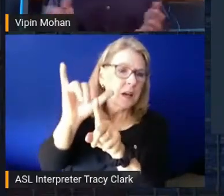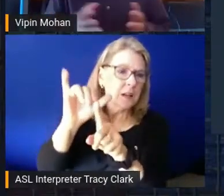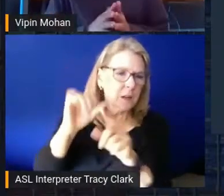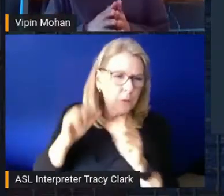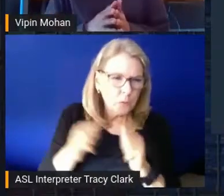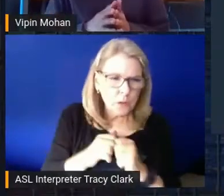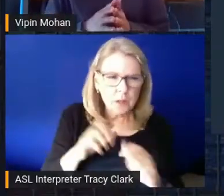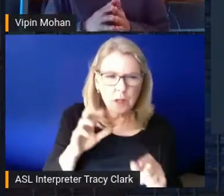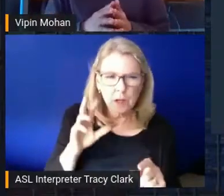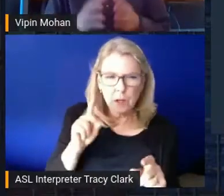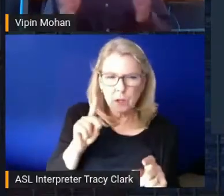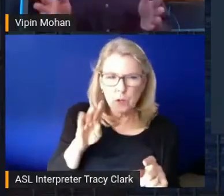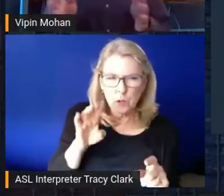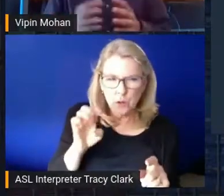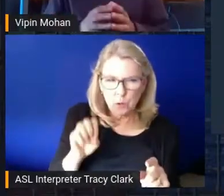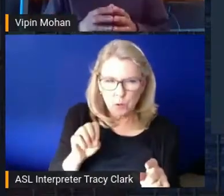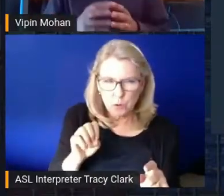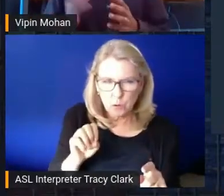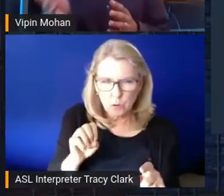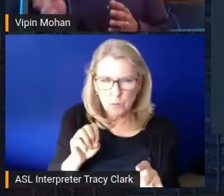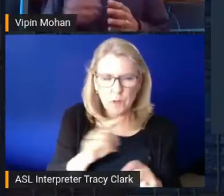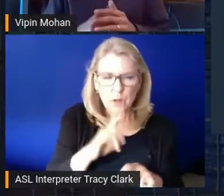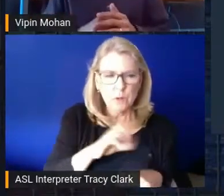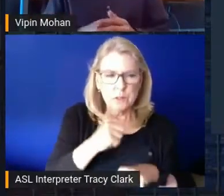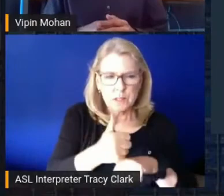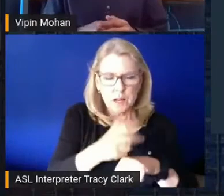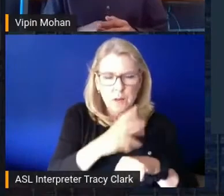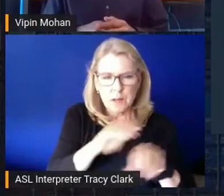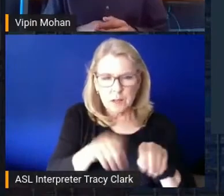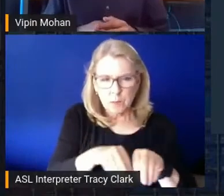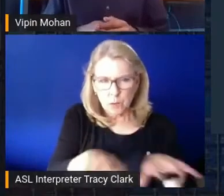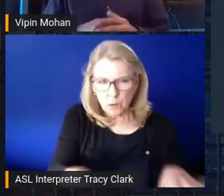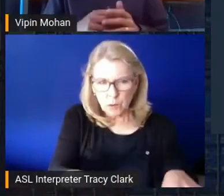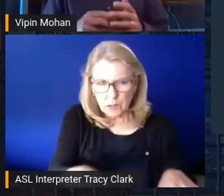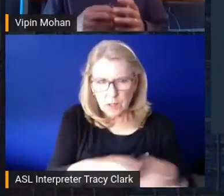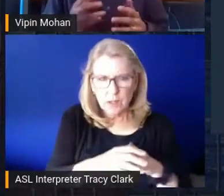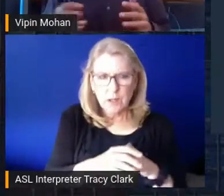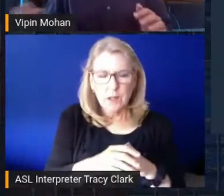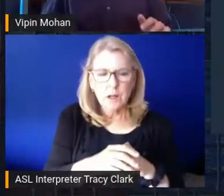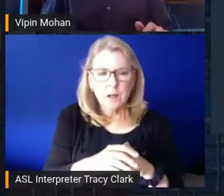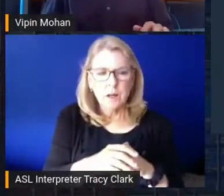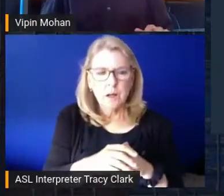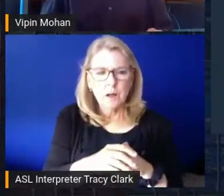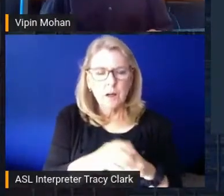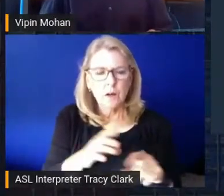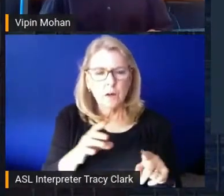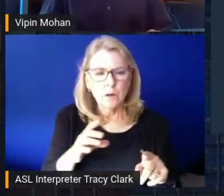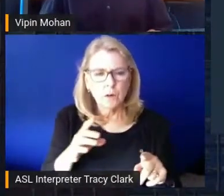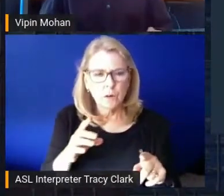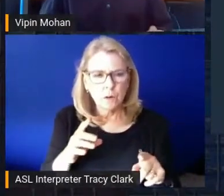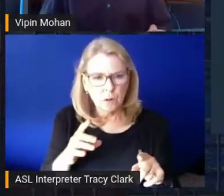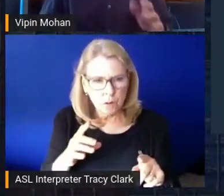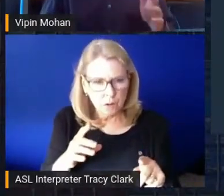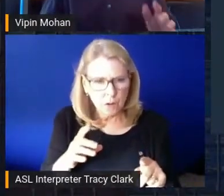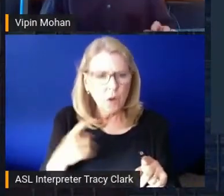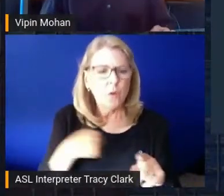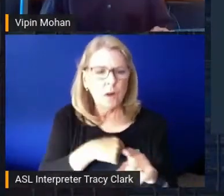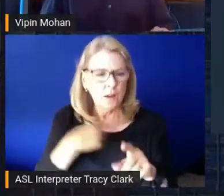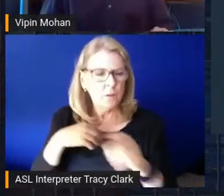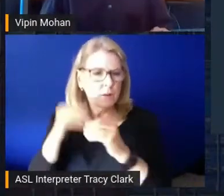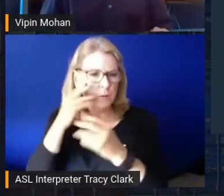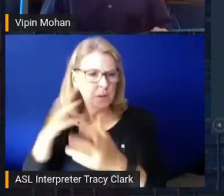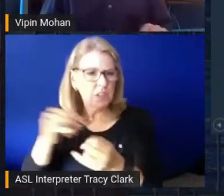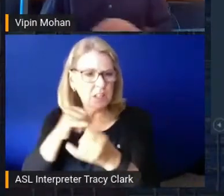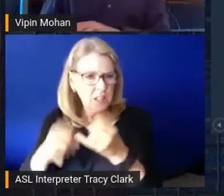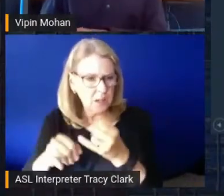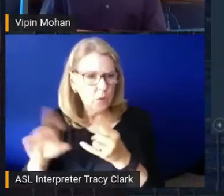deploy workloads. So there's documentation on all of this. We have pointers towards the end as to where you can find all of the documentation. But this is more like a